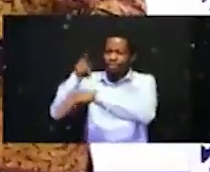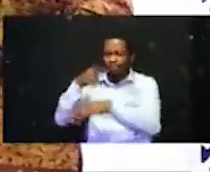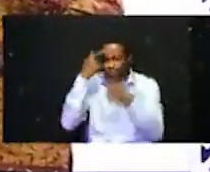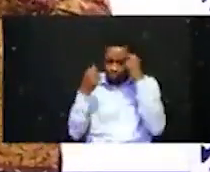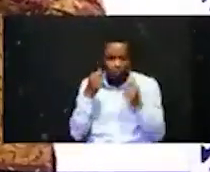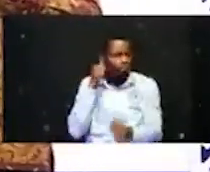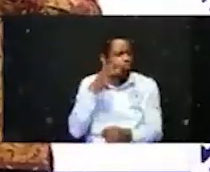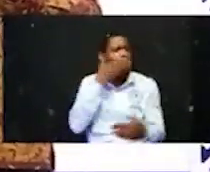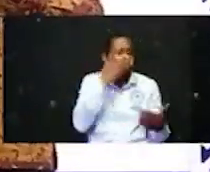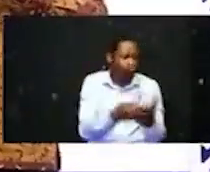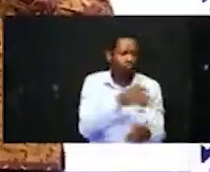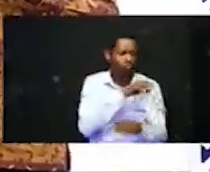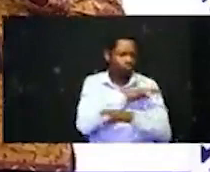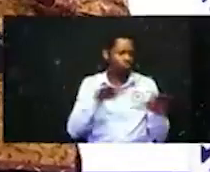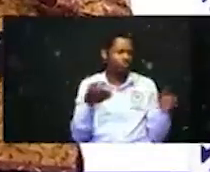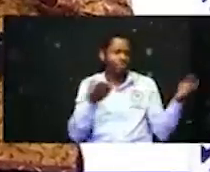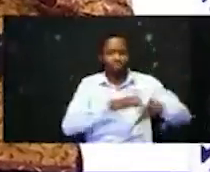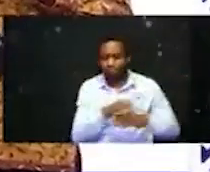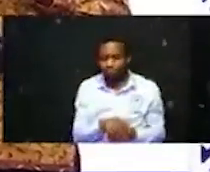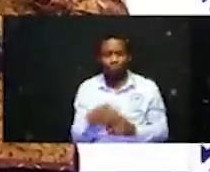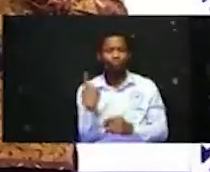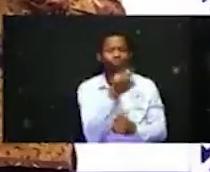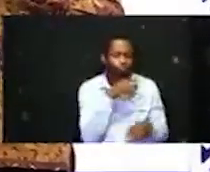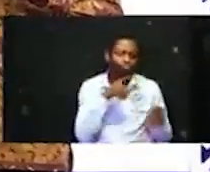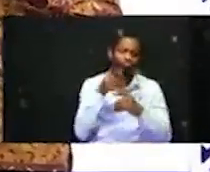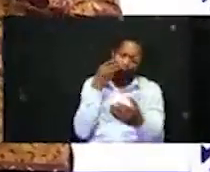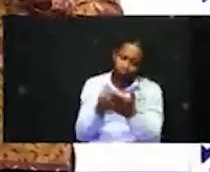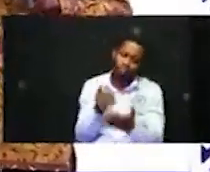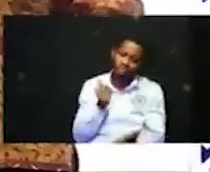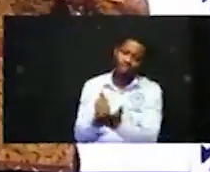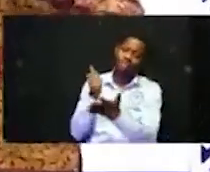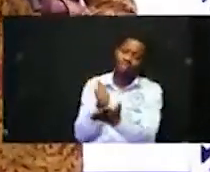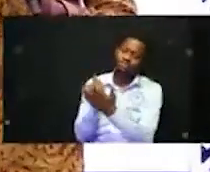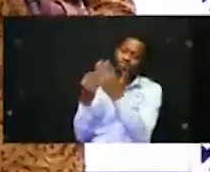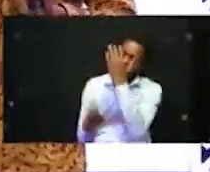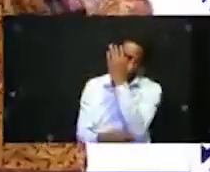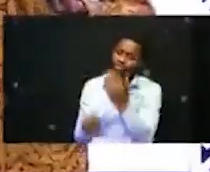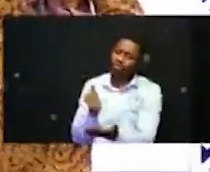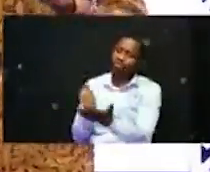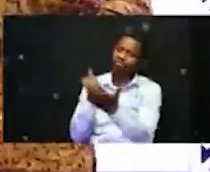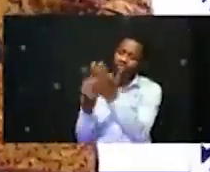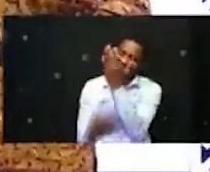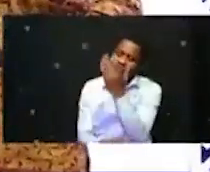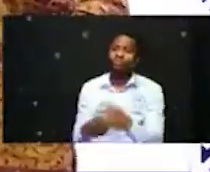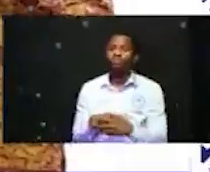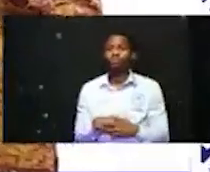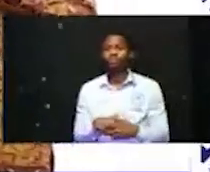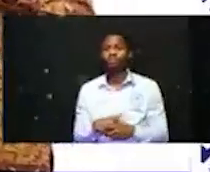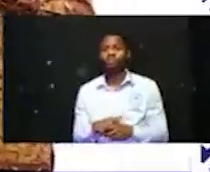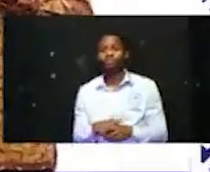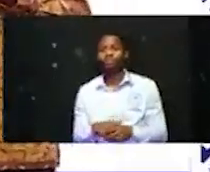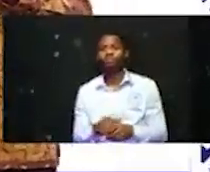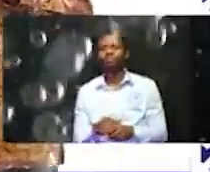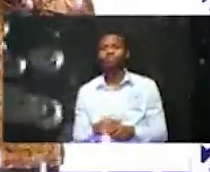owu. Always doing good and helping the poor. Bribie mu no na oye papa and obua ehiafo. Now